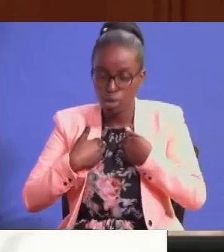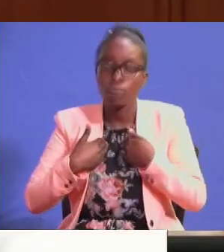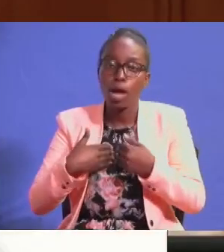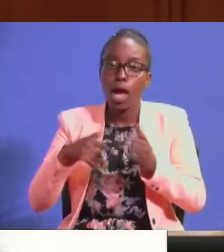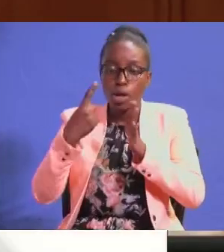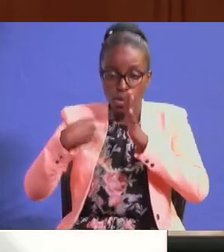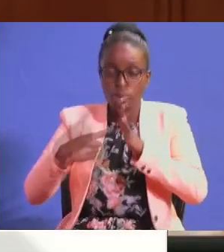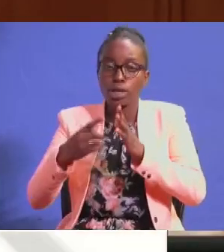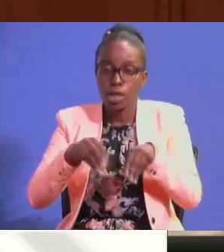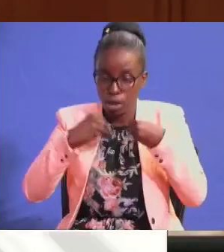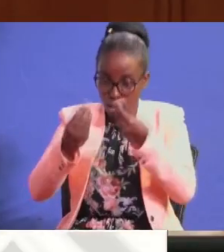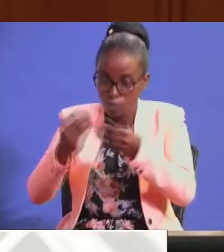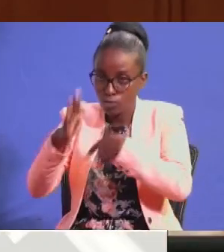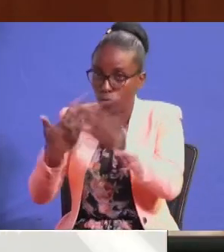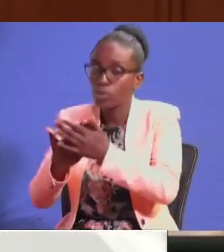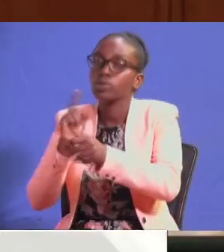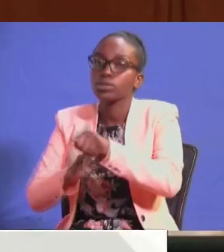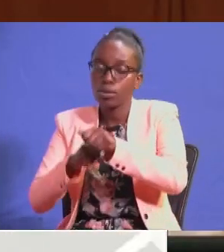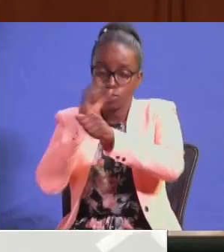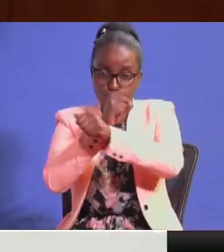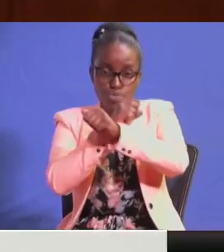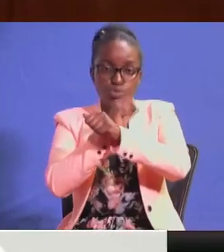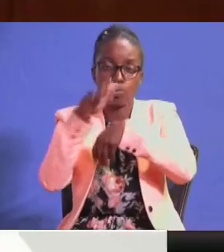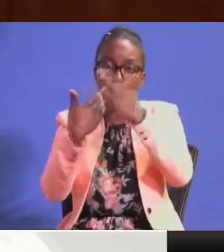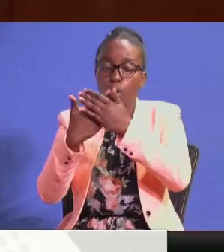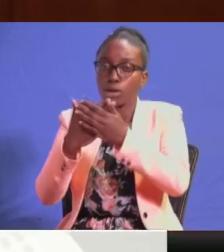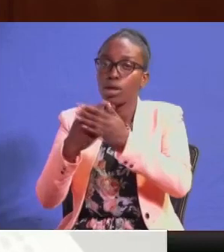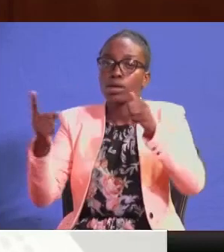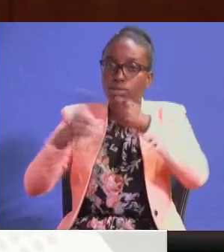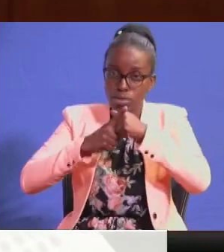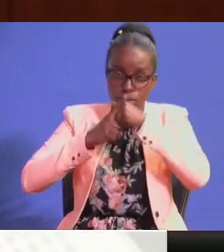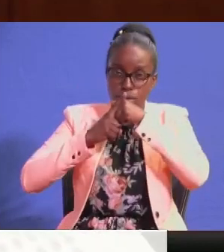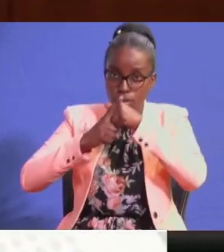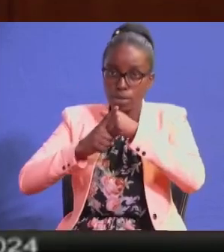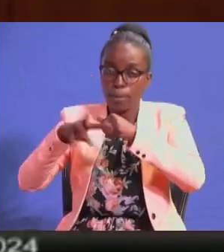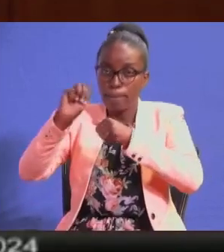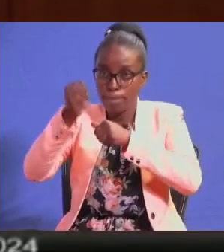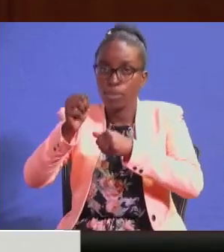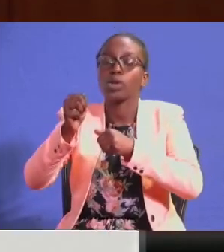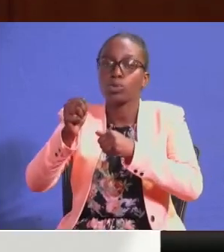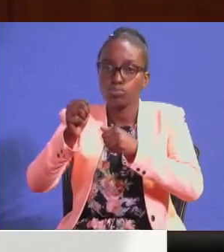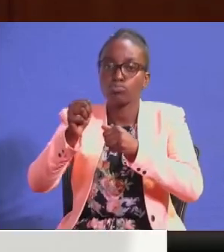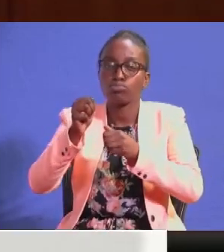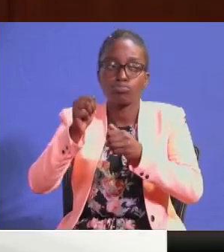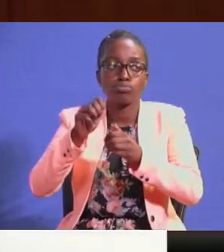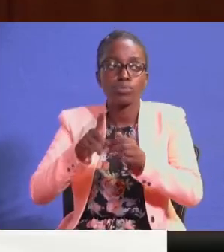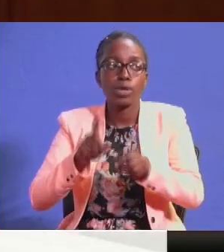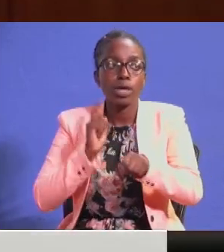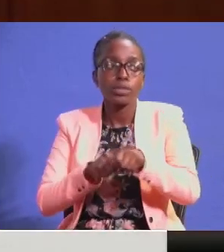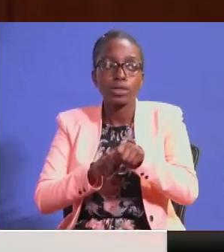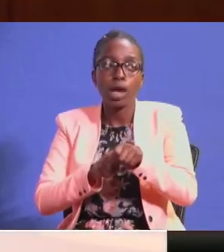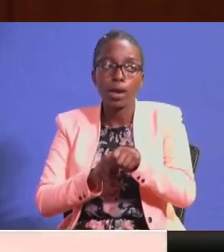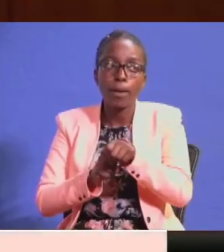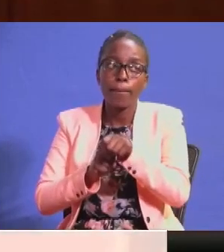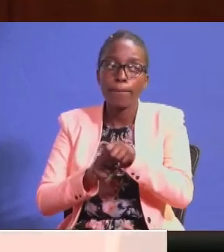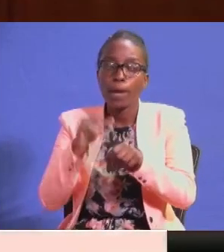his son. He reportedly secured a $600 million loan. That yesterday, during the televised interview, the Deputy President went